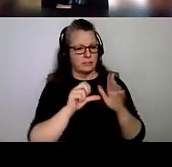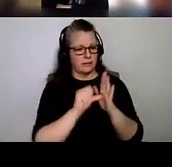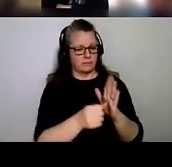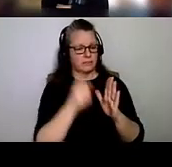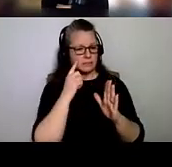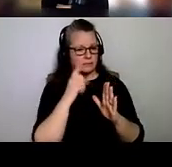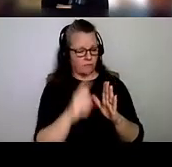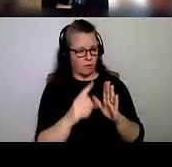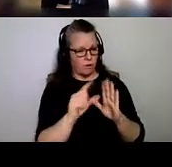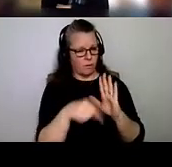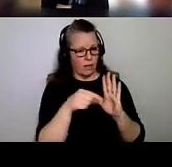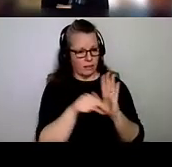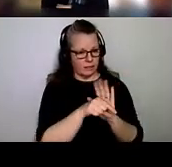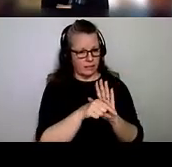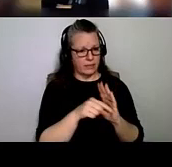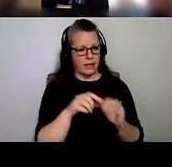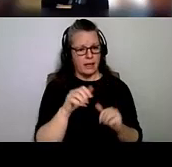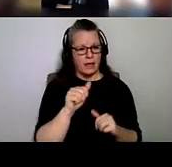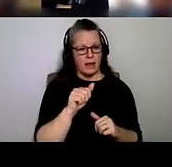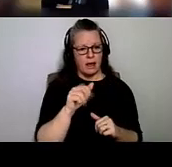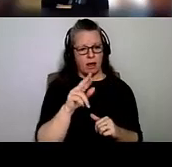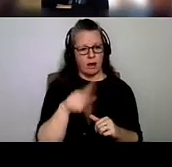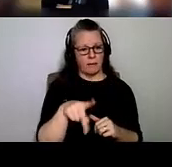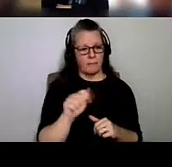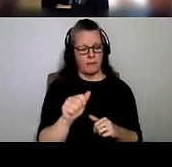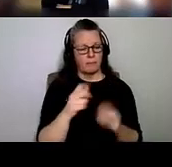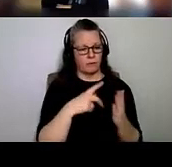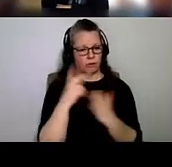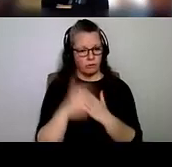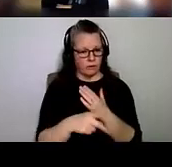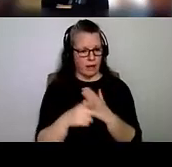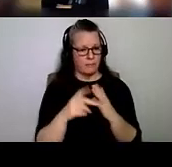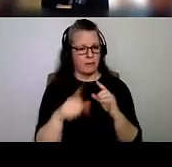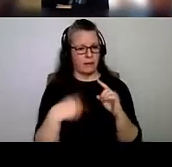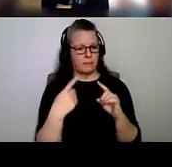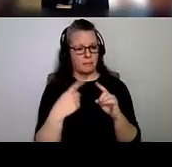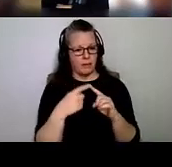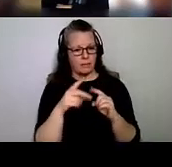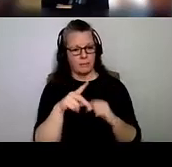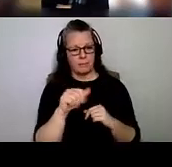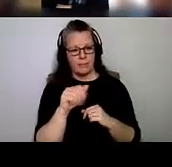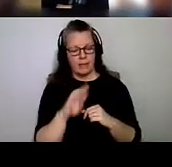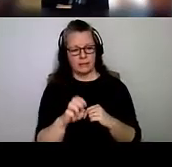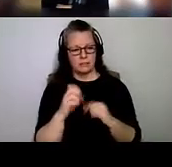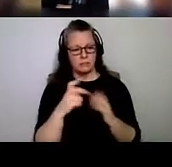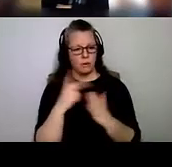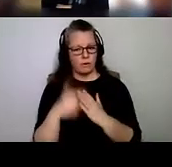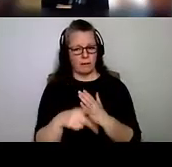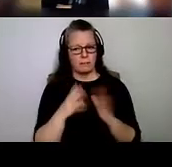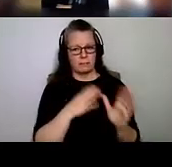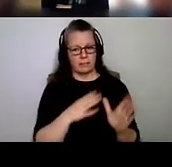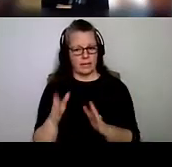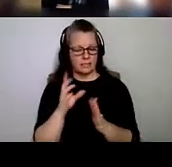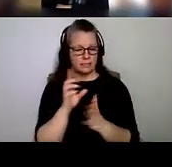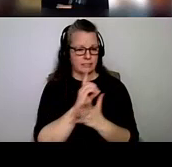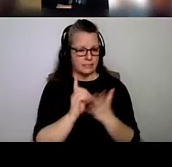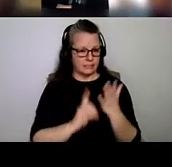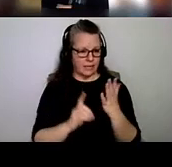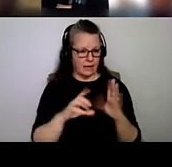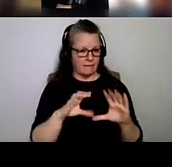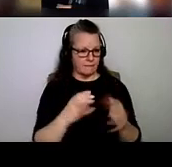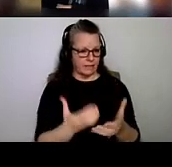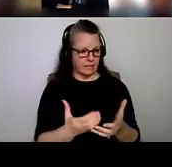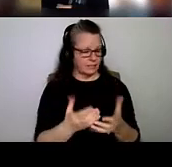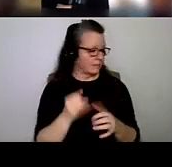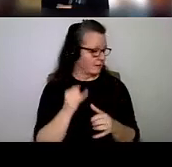We have an ARPA program currently underway with regard to the PACE program. It's in the planning and design phase. And finally, I spoke to all